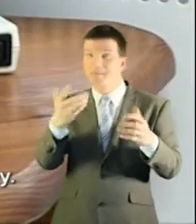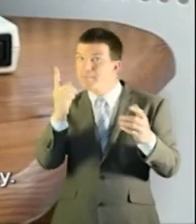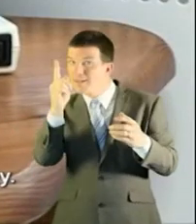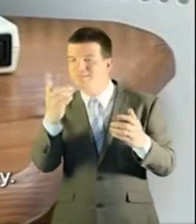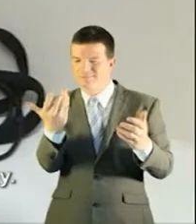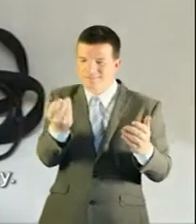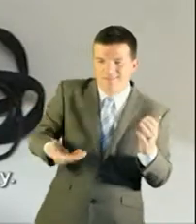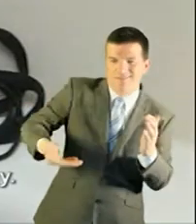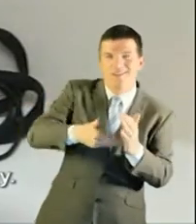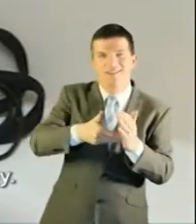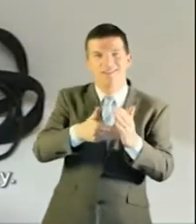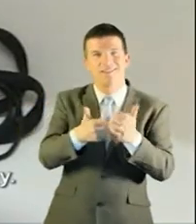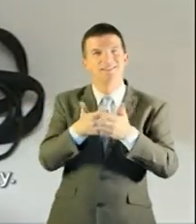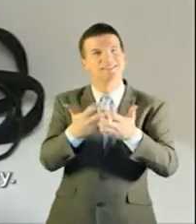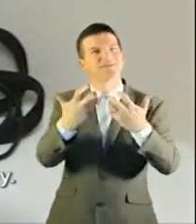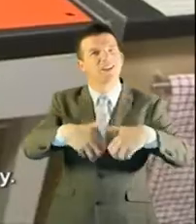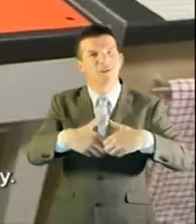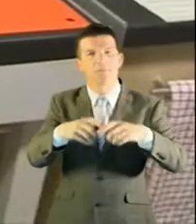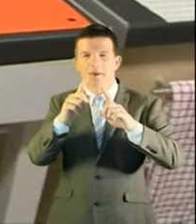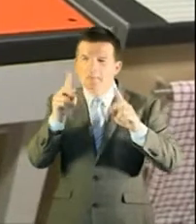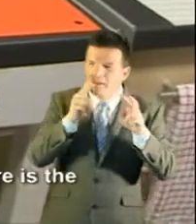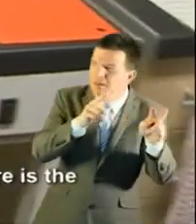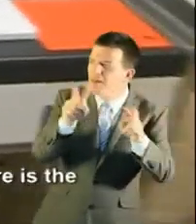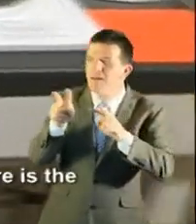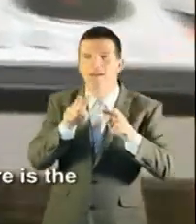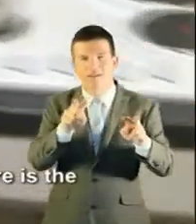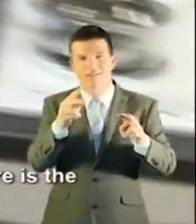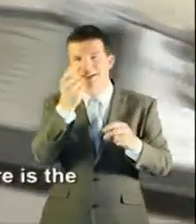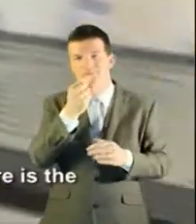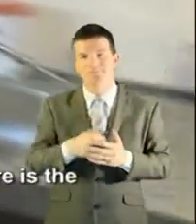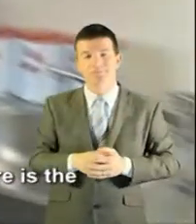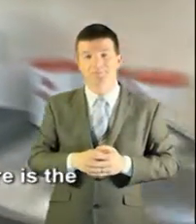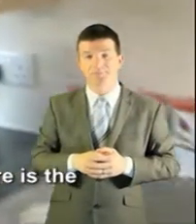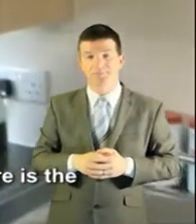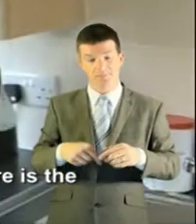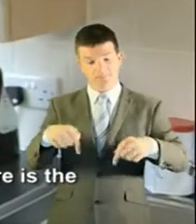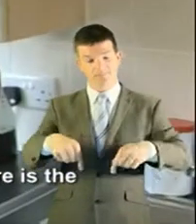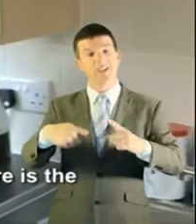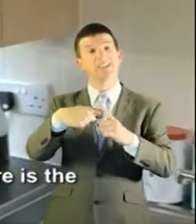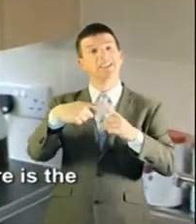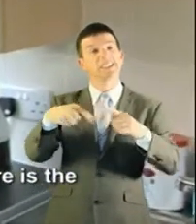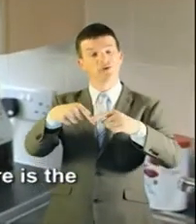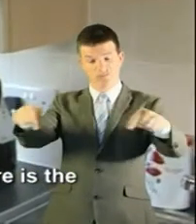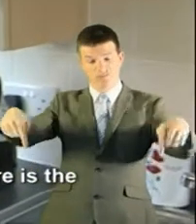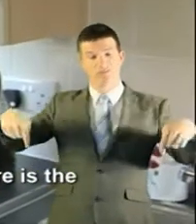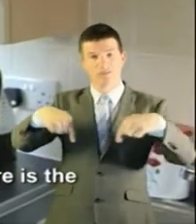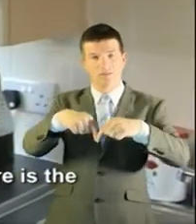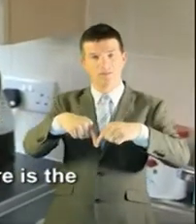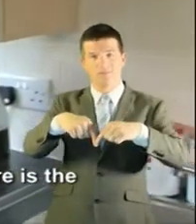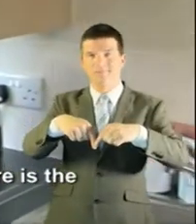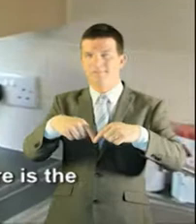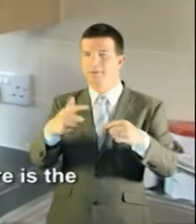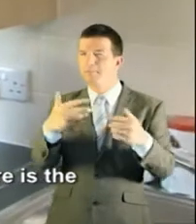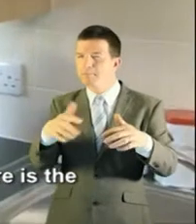with a lot of assistive technology. This is an adapted kitchen. The main feature in